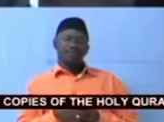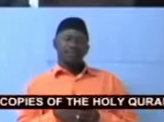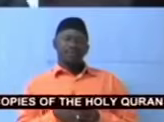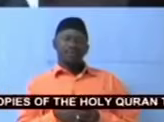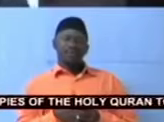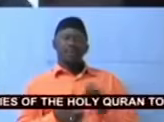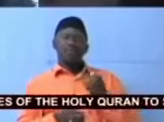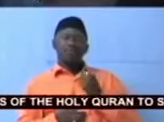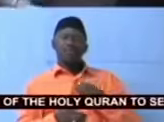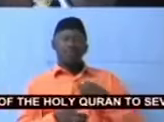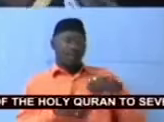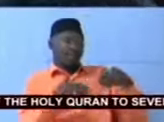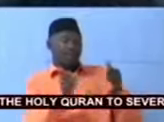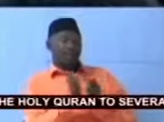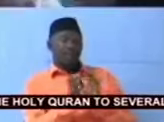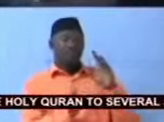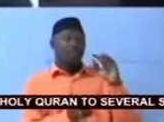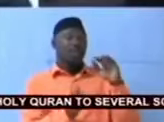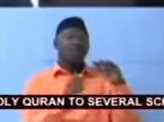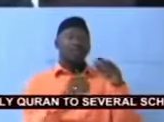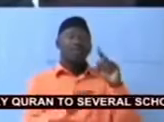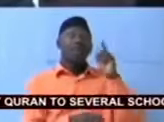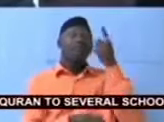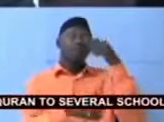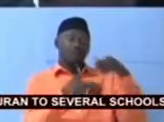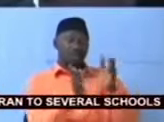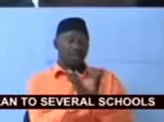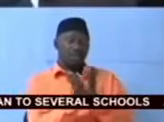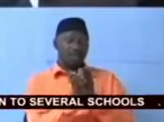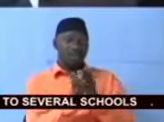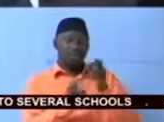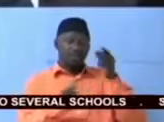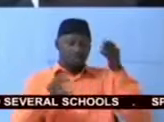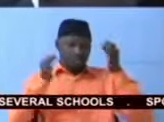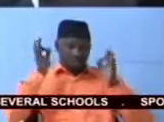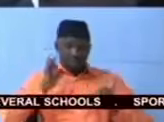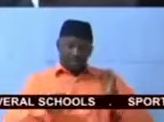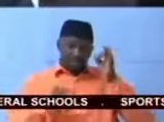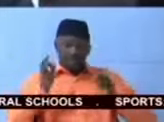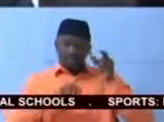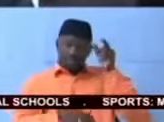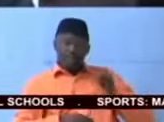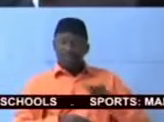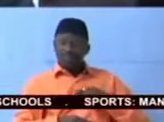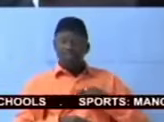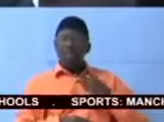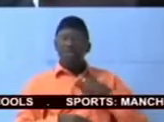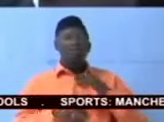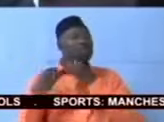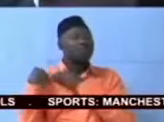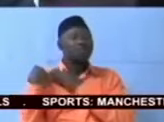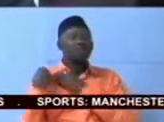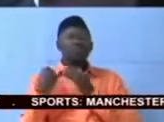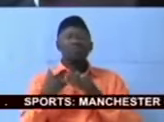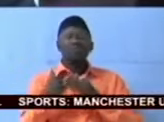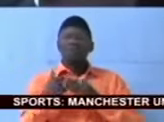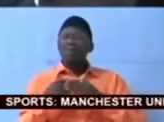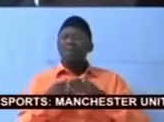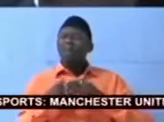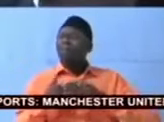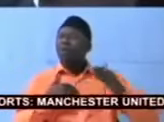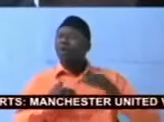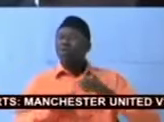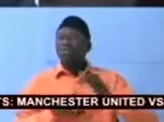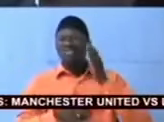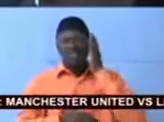magistrate would have been dealing with much more serious offenses. Ndax jamono bobu first class magistrate fokk nga wara jëflanté ak mbir yo xamné ni mo gëna for lolu. And as